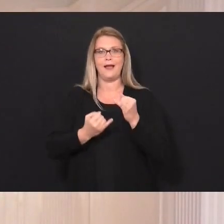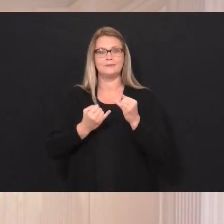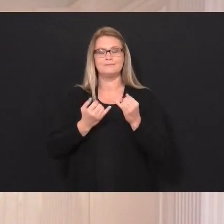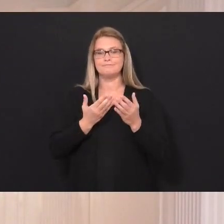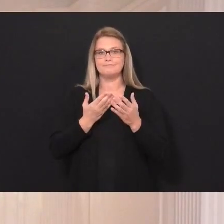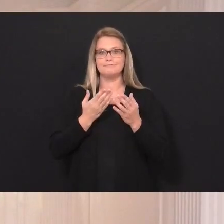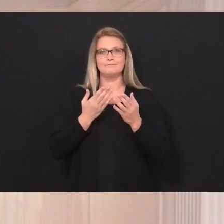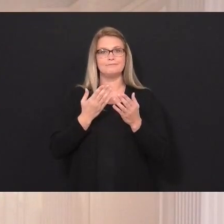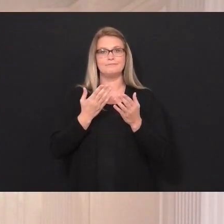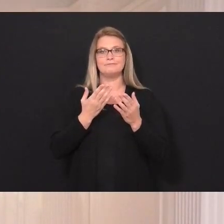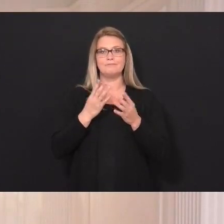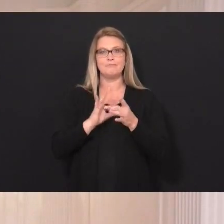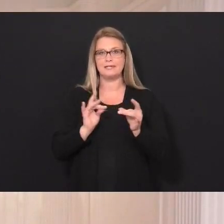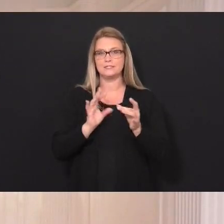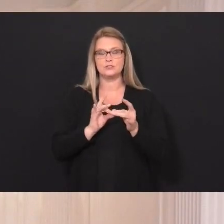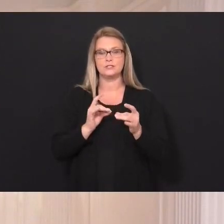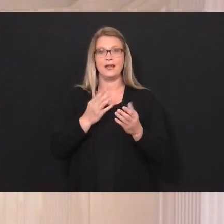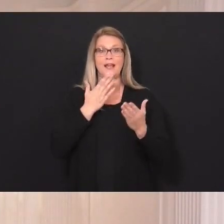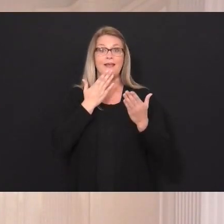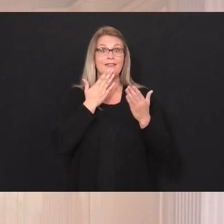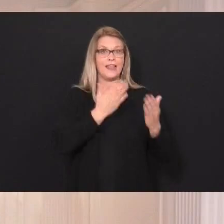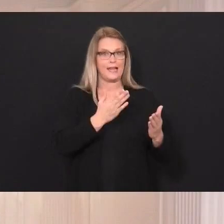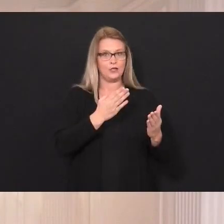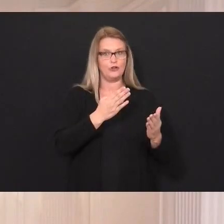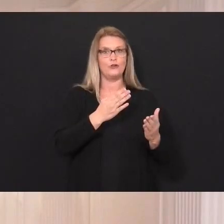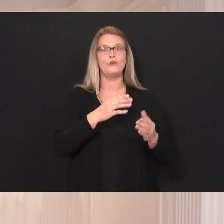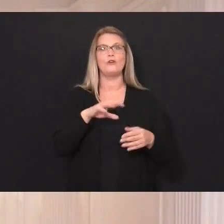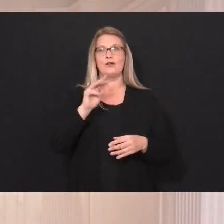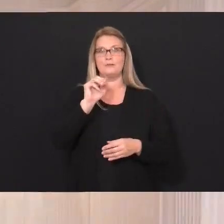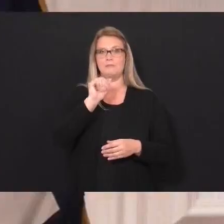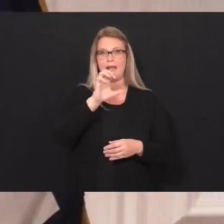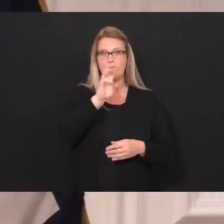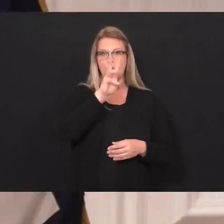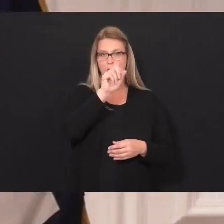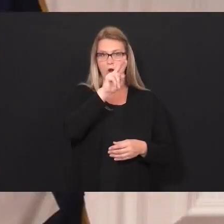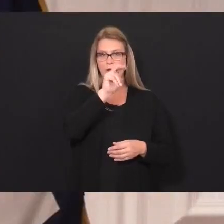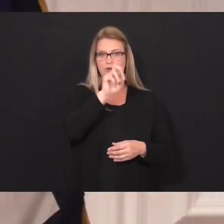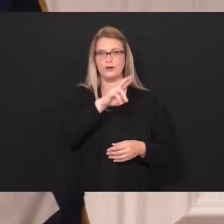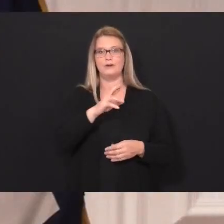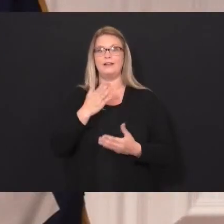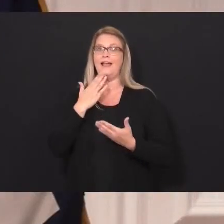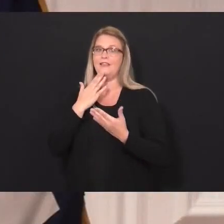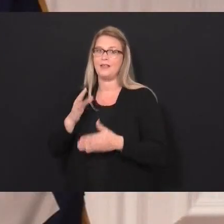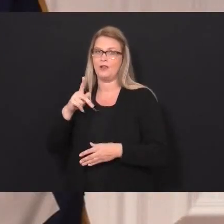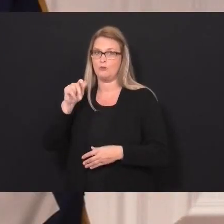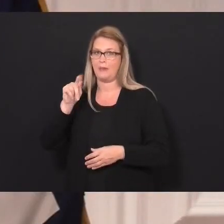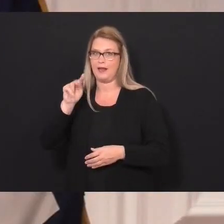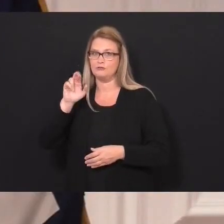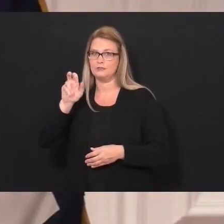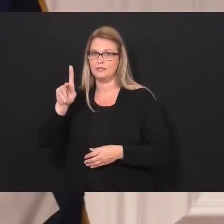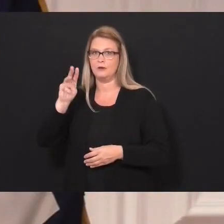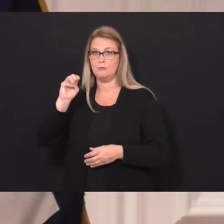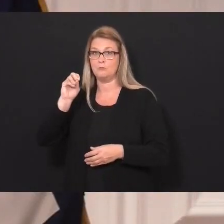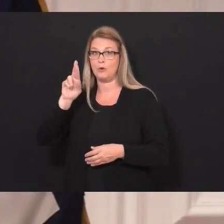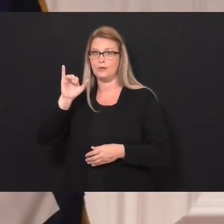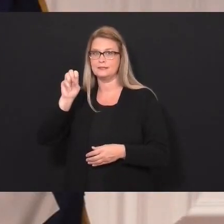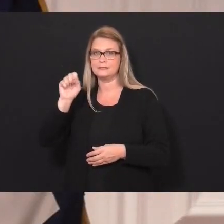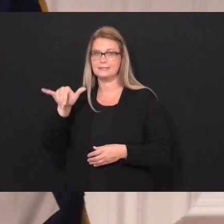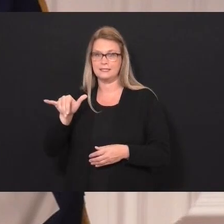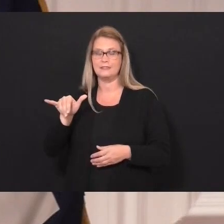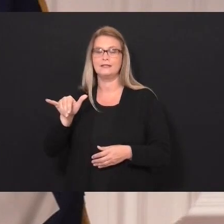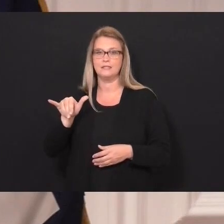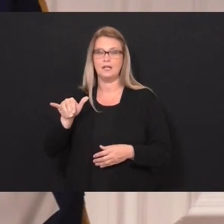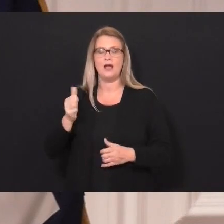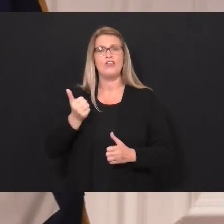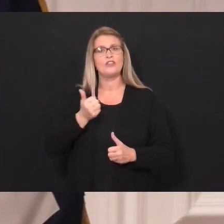our Attorney General and our Secretary of State. And I would like to add just one thing. You know, the